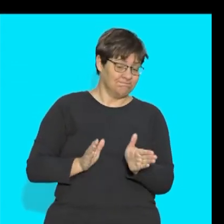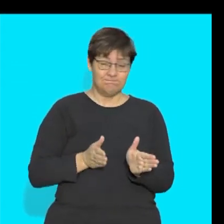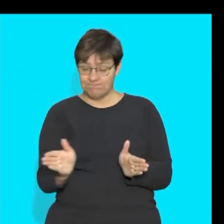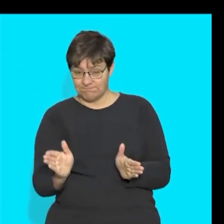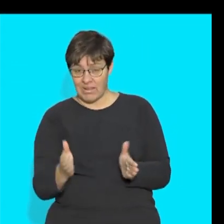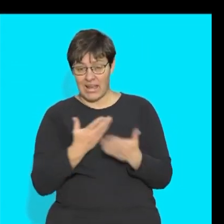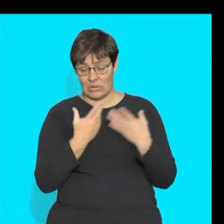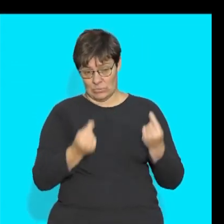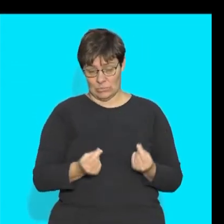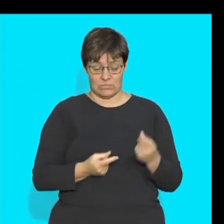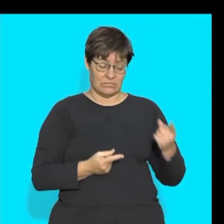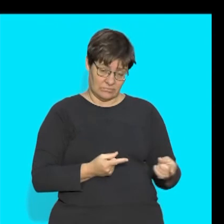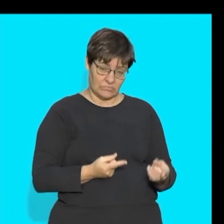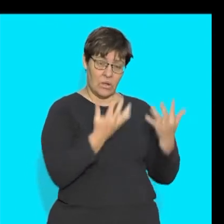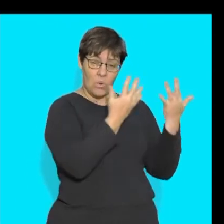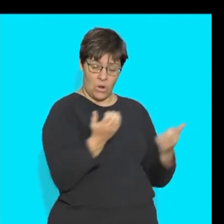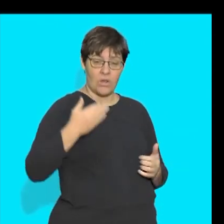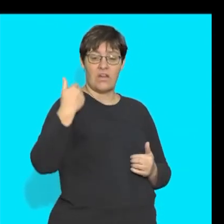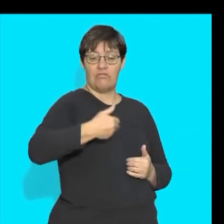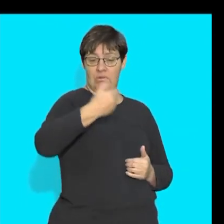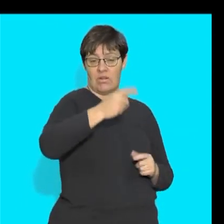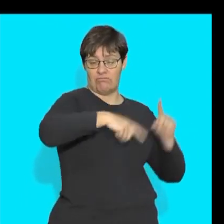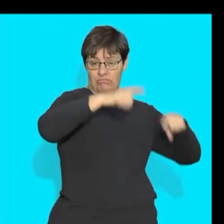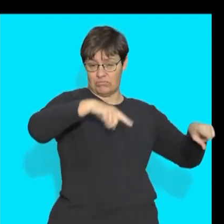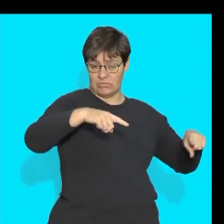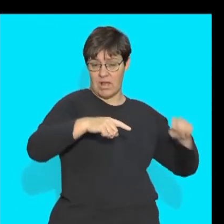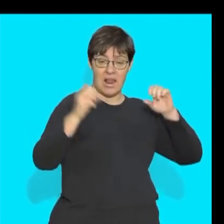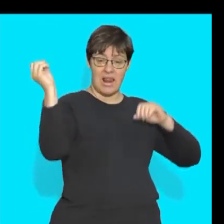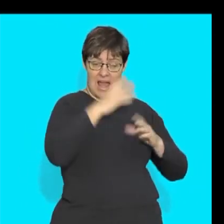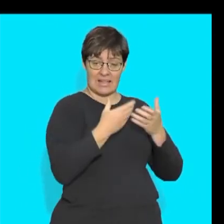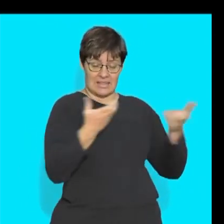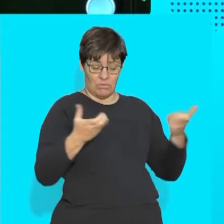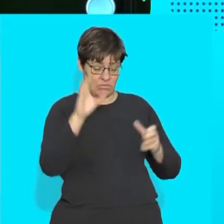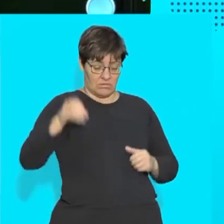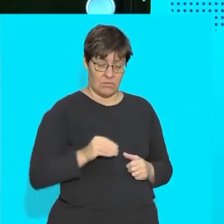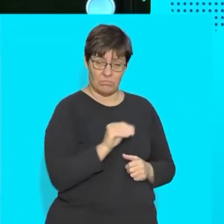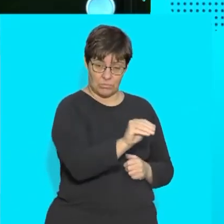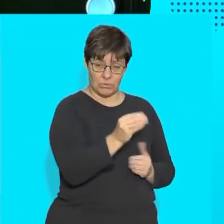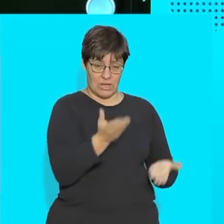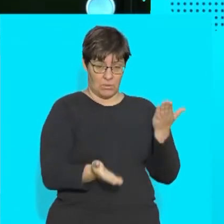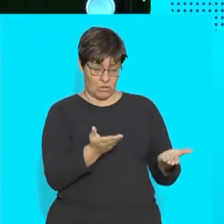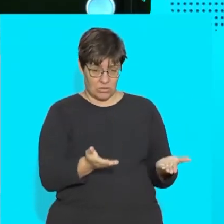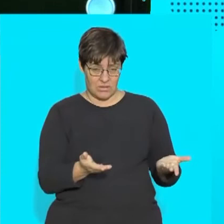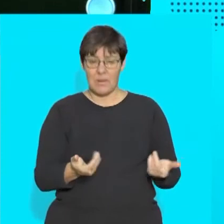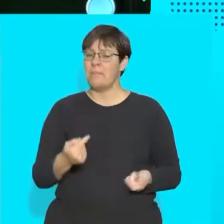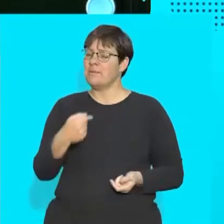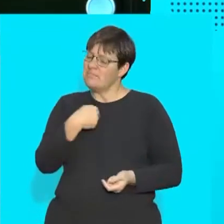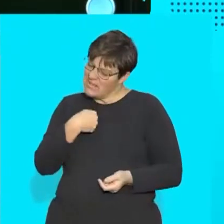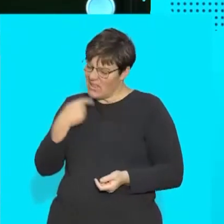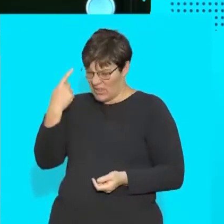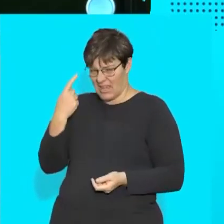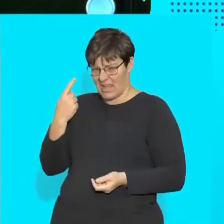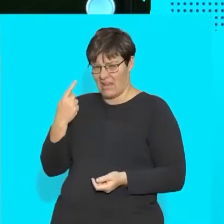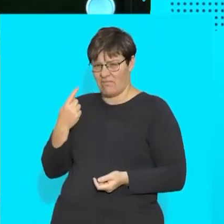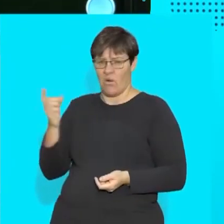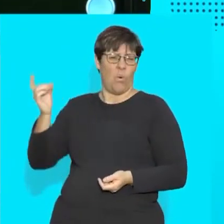two ways you could do this. You can work out the frequency of the light separately and then put it into the equation. But